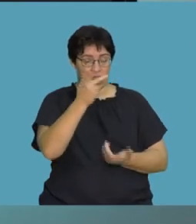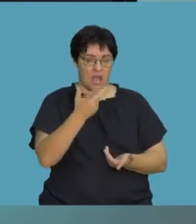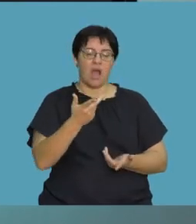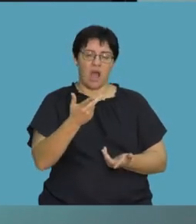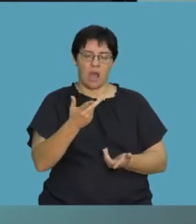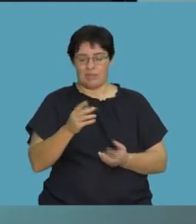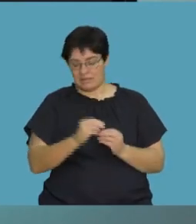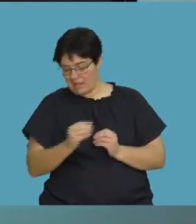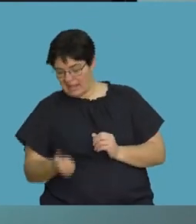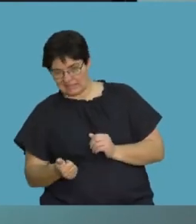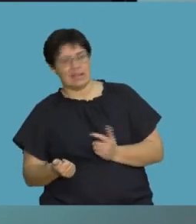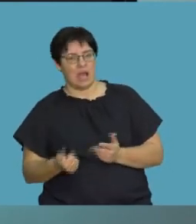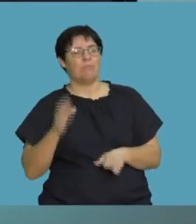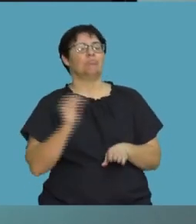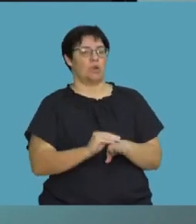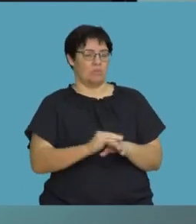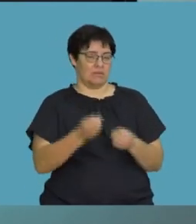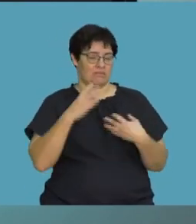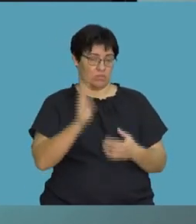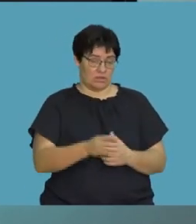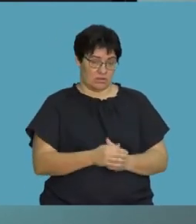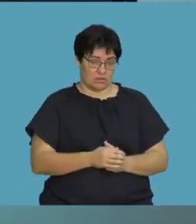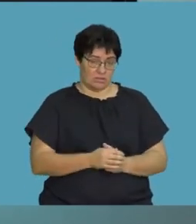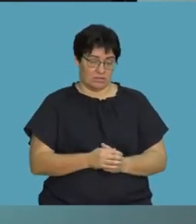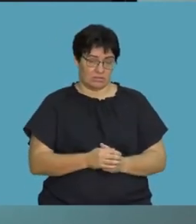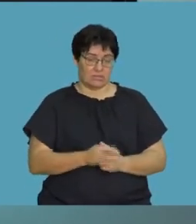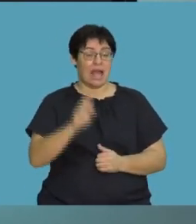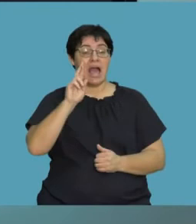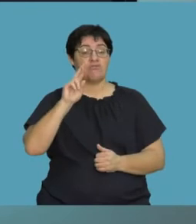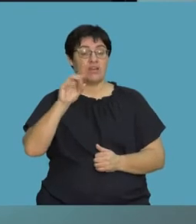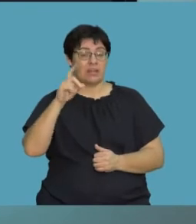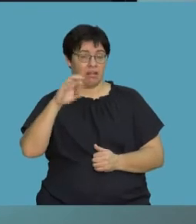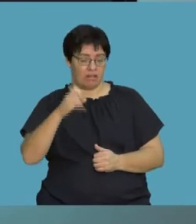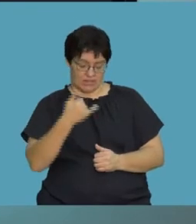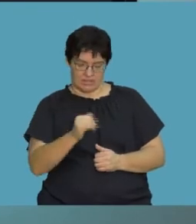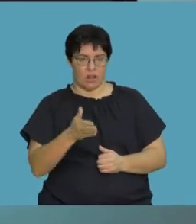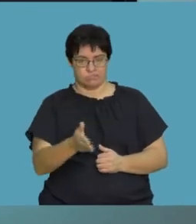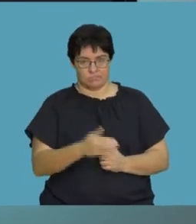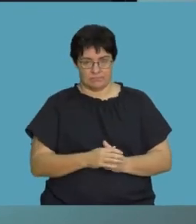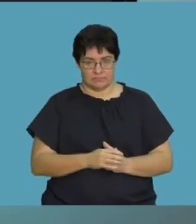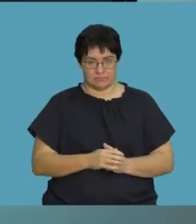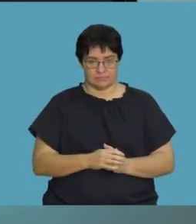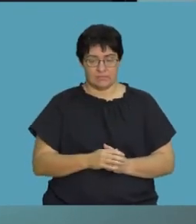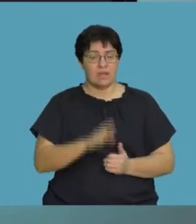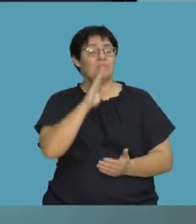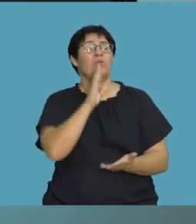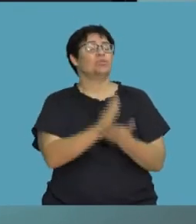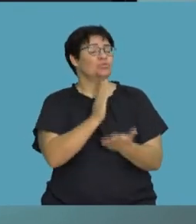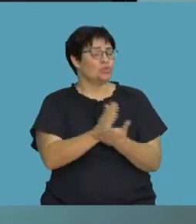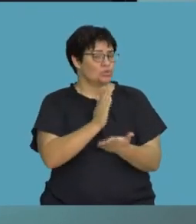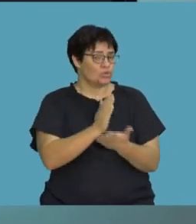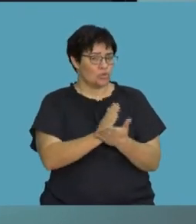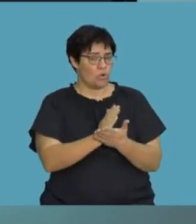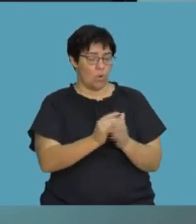next to it, it will really give you a problem because the radical will still be there in your answer. So make sure that it